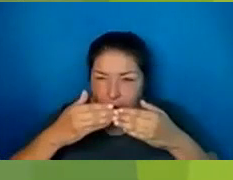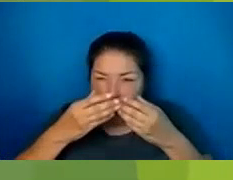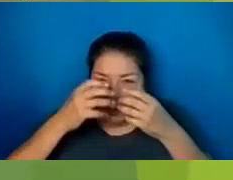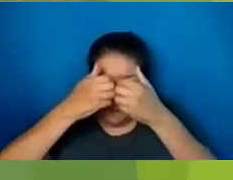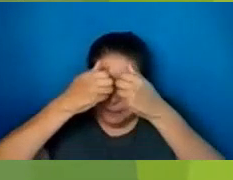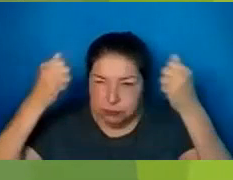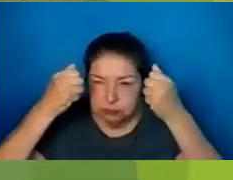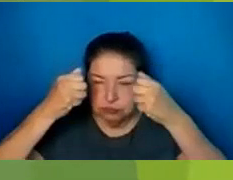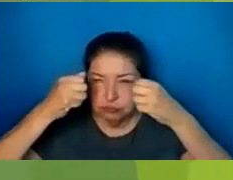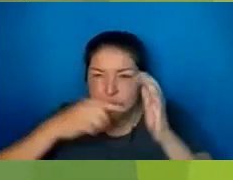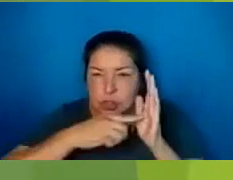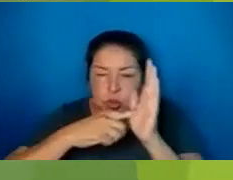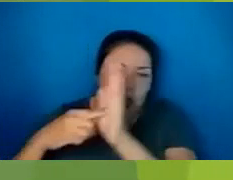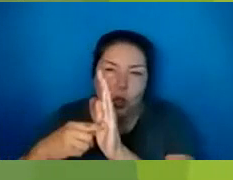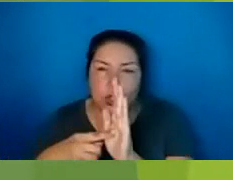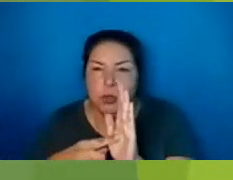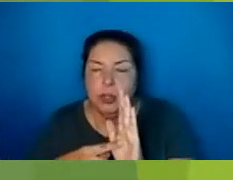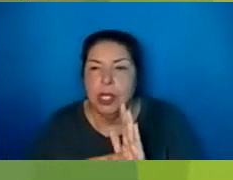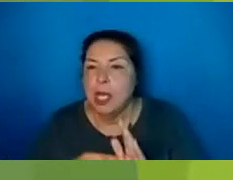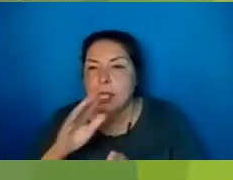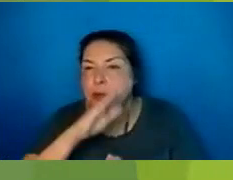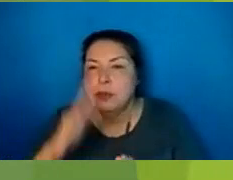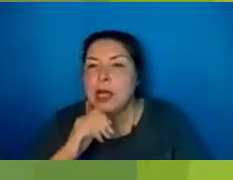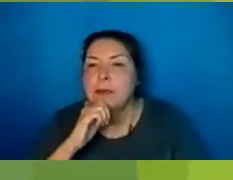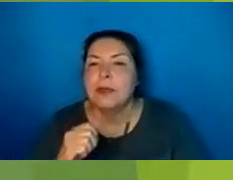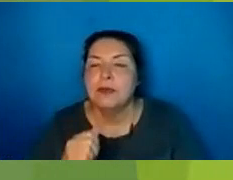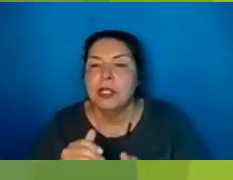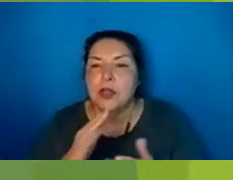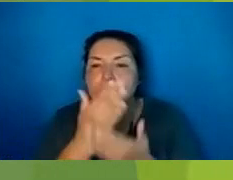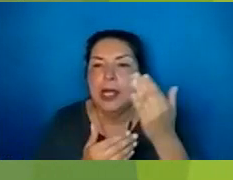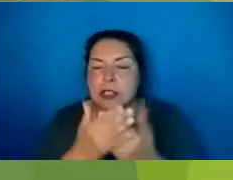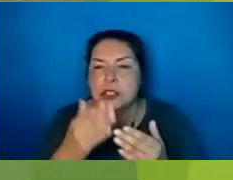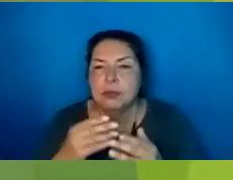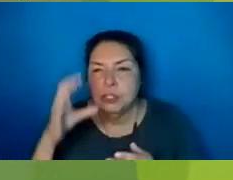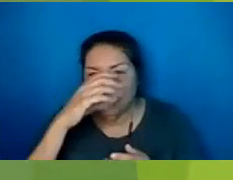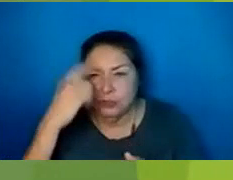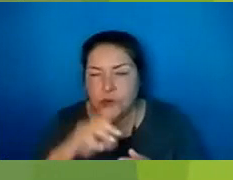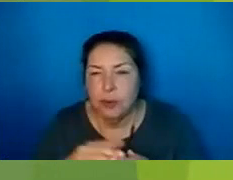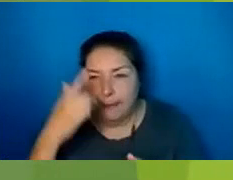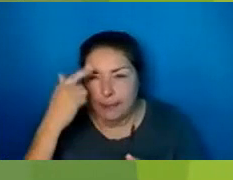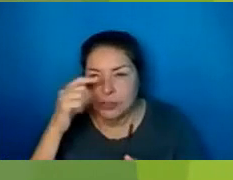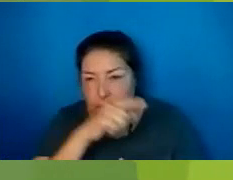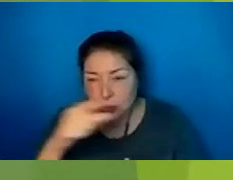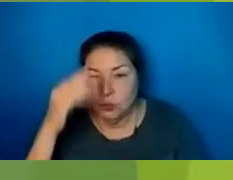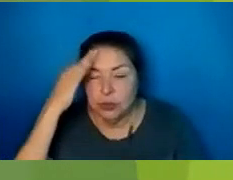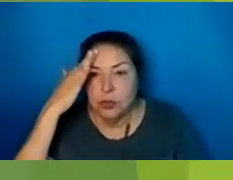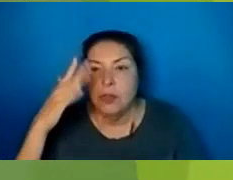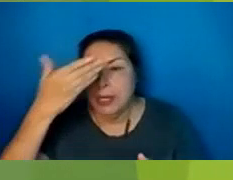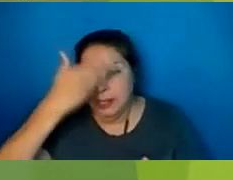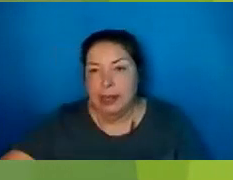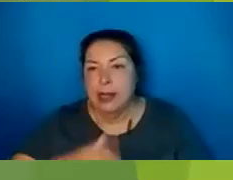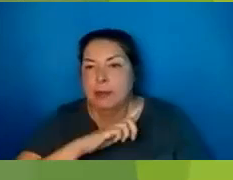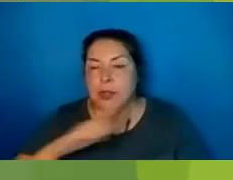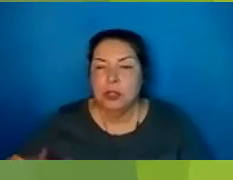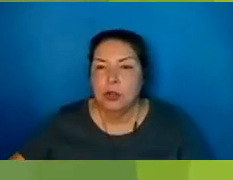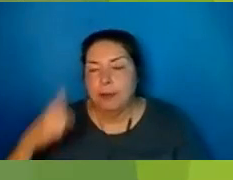will no longer be in your hands to be hunted, and you will know that I am the Lord, because you disheartened the righteous